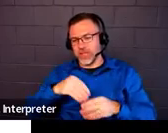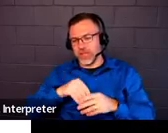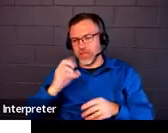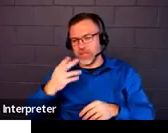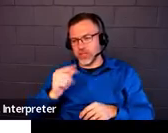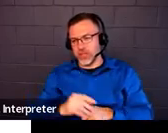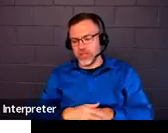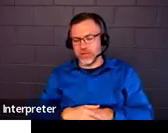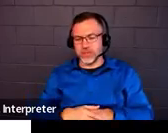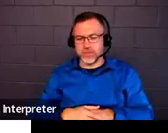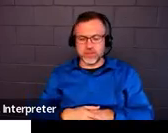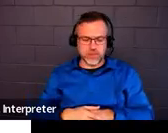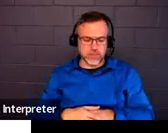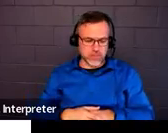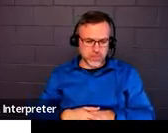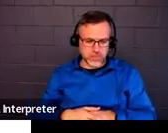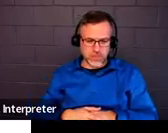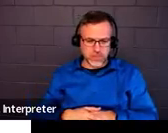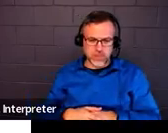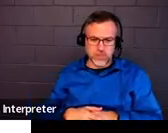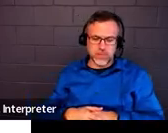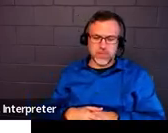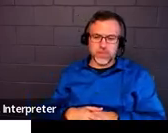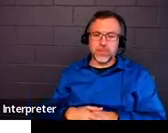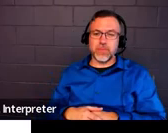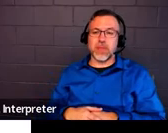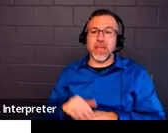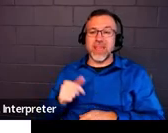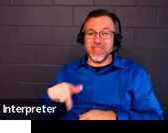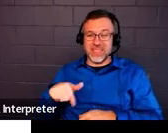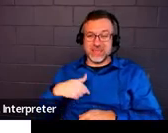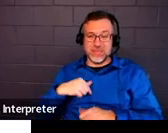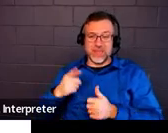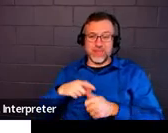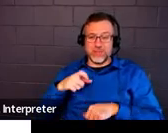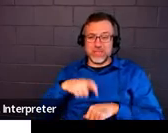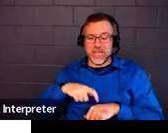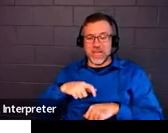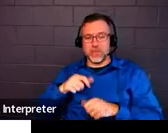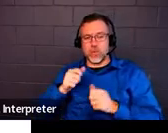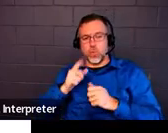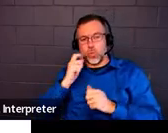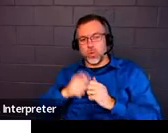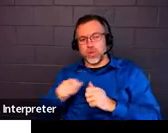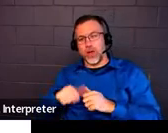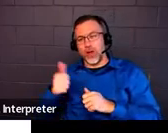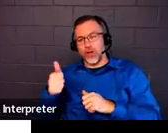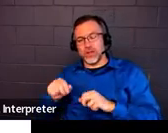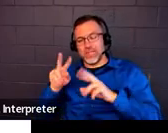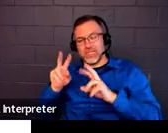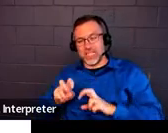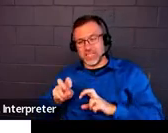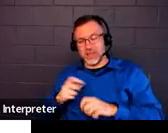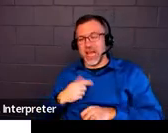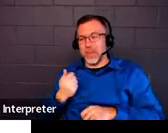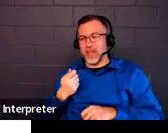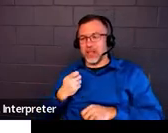time doing the alternate assessments and being a part of this. So I'm really anxious to